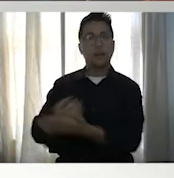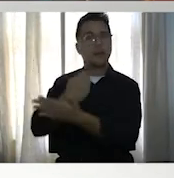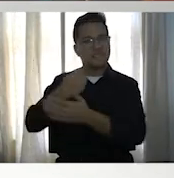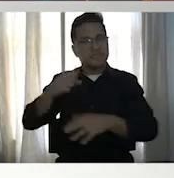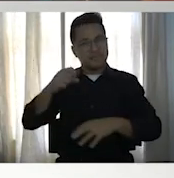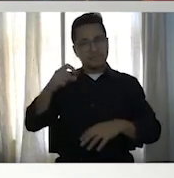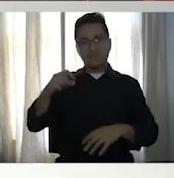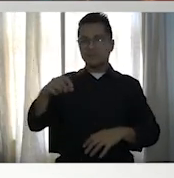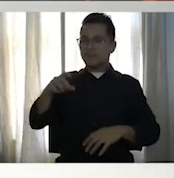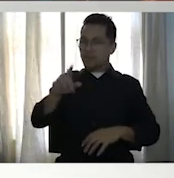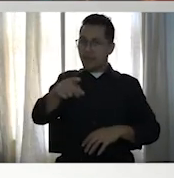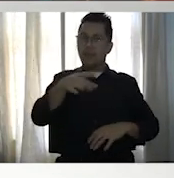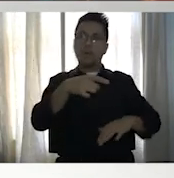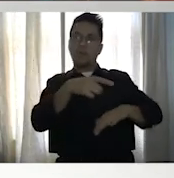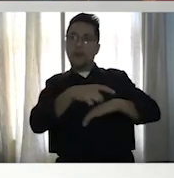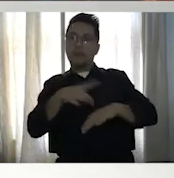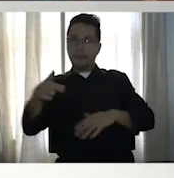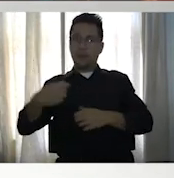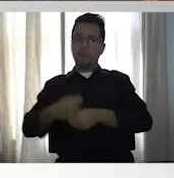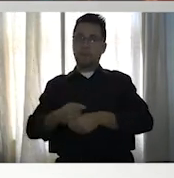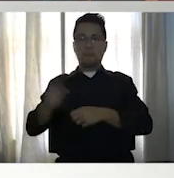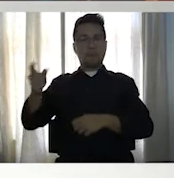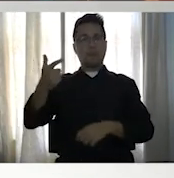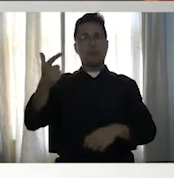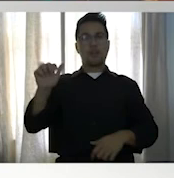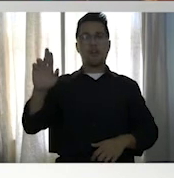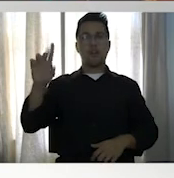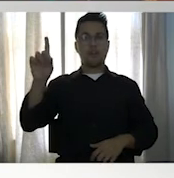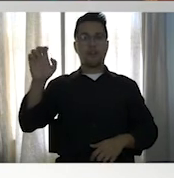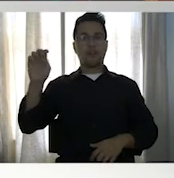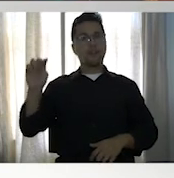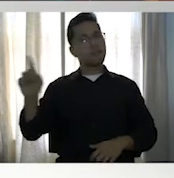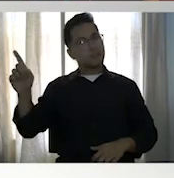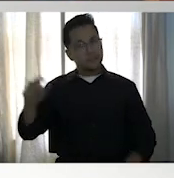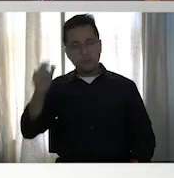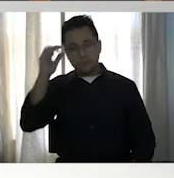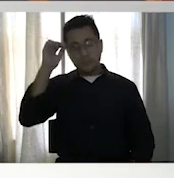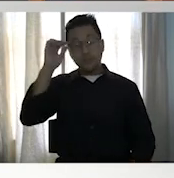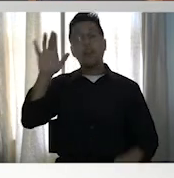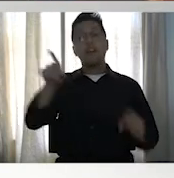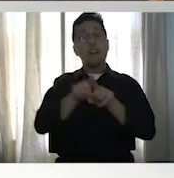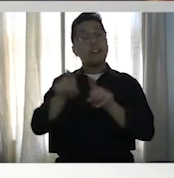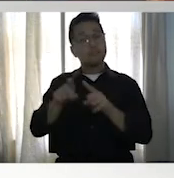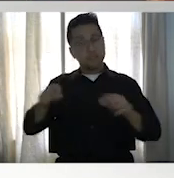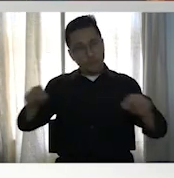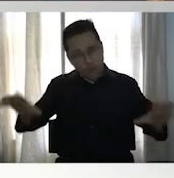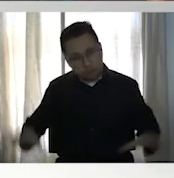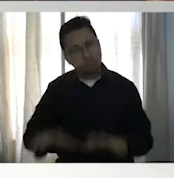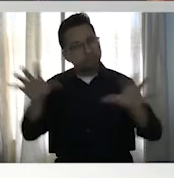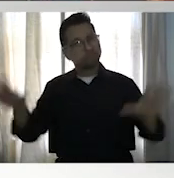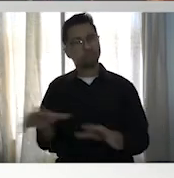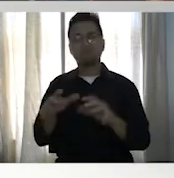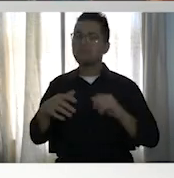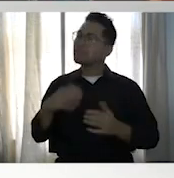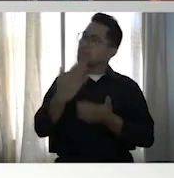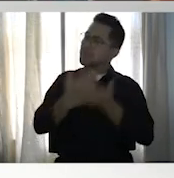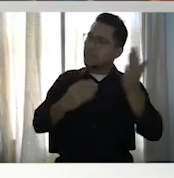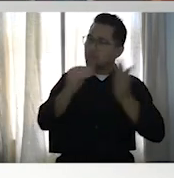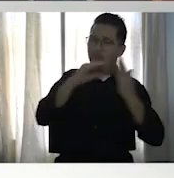Those were pumpkins that we made in the garden. So, get your hands dirty. Some of my